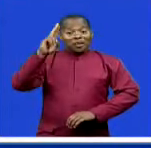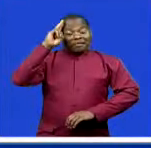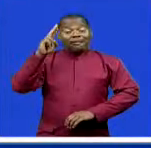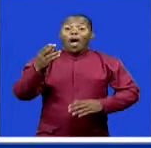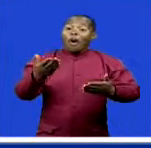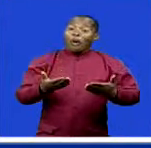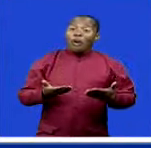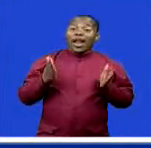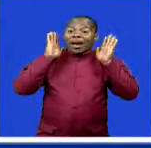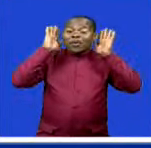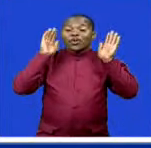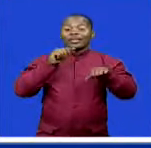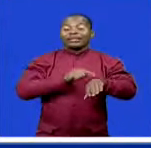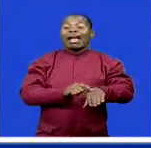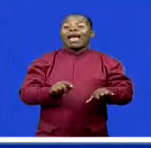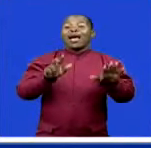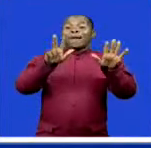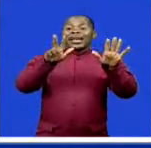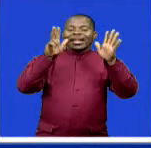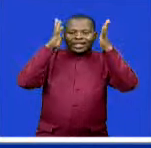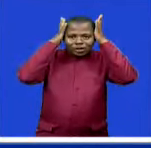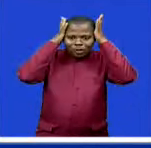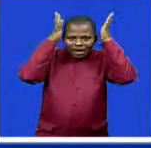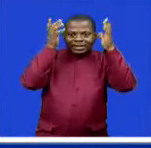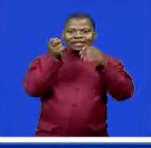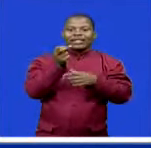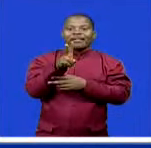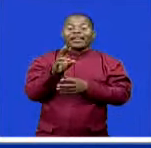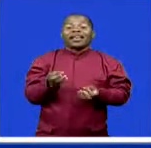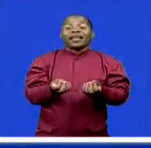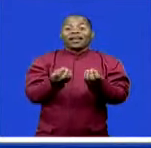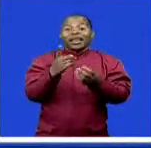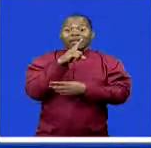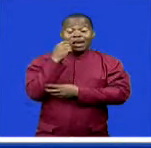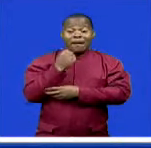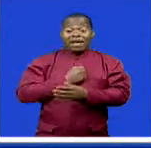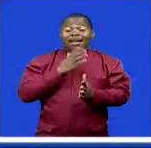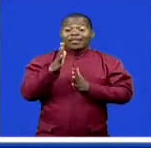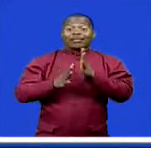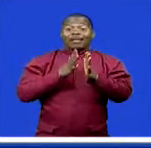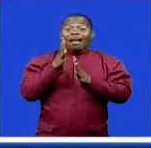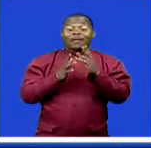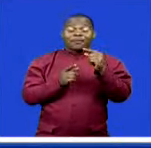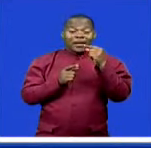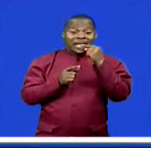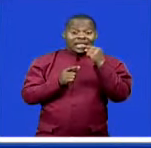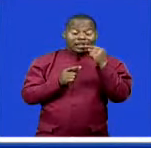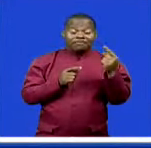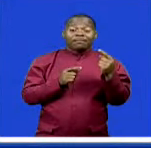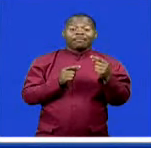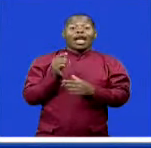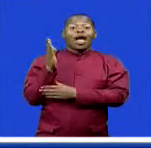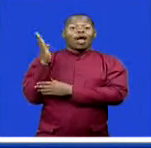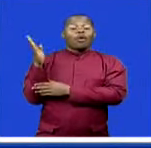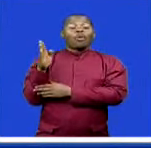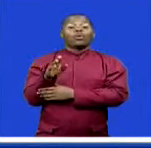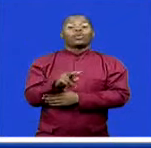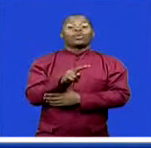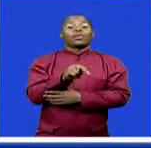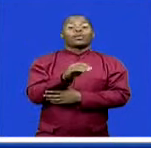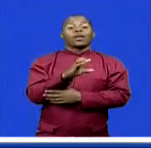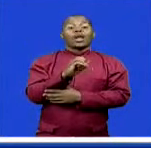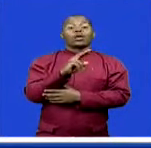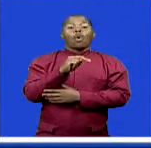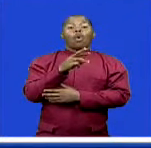It has just gone 8 o'clock Central African time. Good evening and welcome to the news bulletin at 8, brought to you by Eswatini TV. My name is Sanibo Ngone,